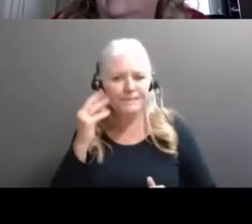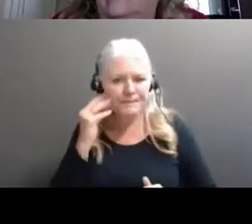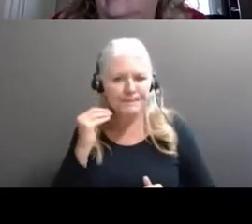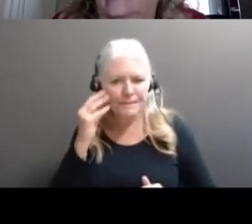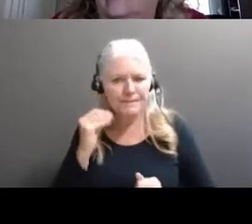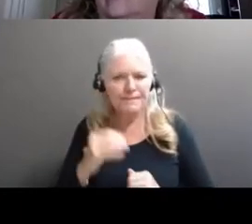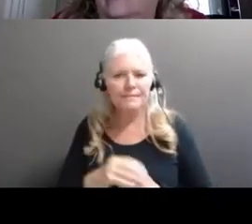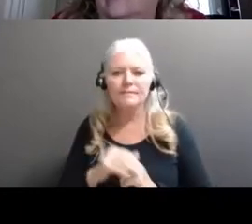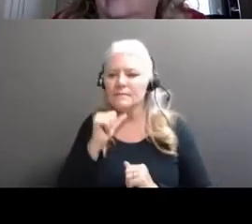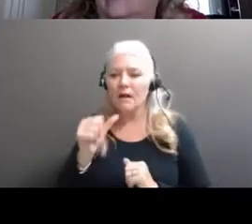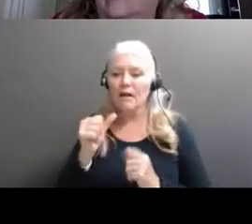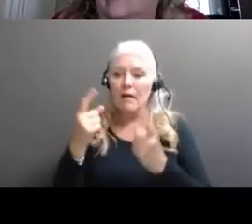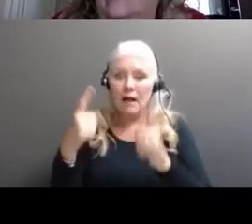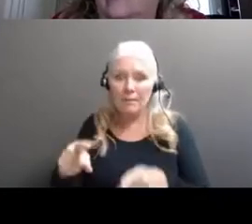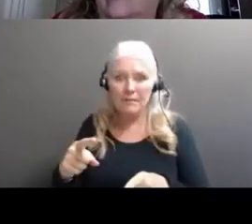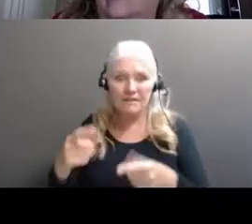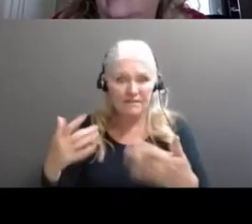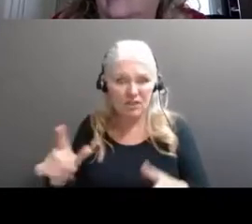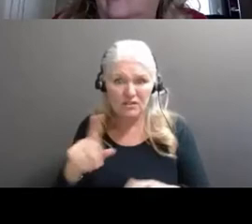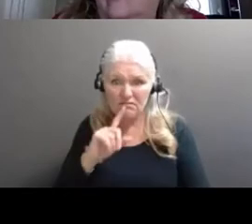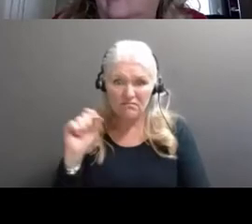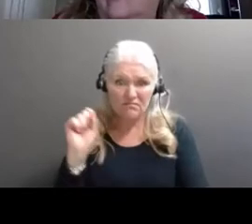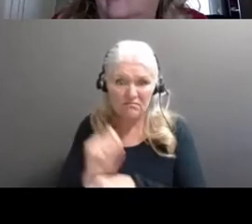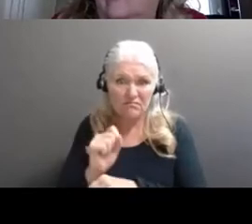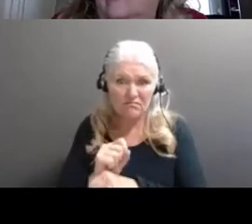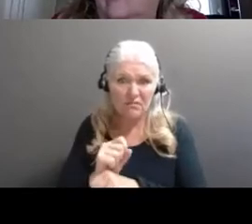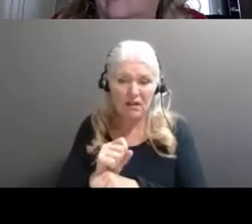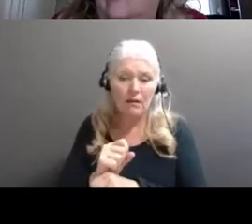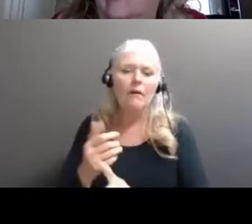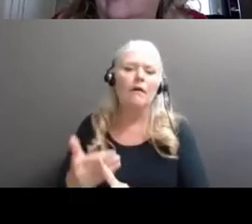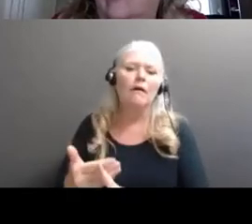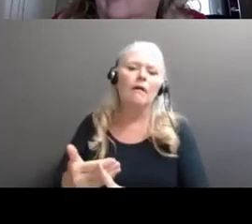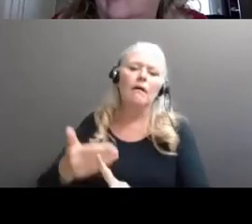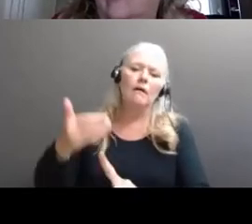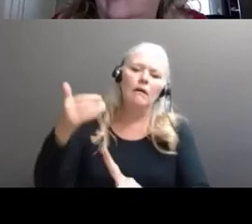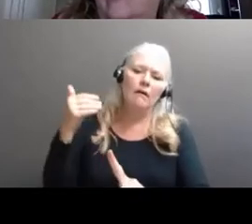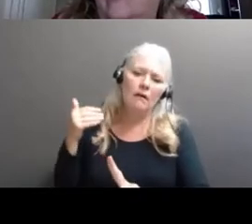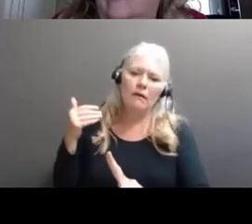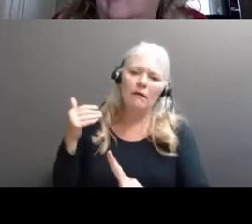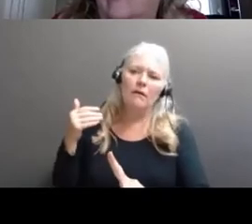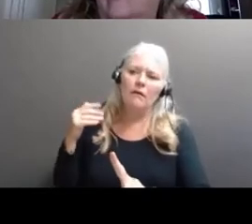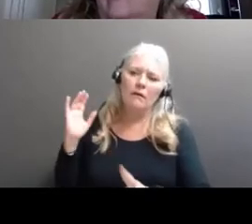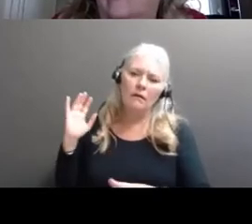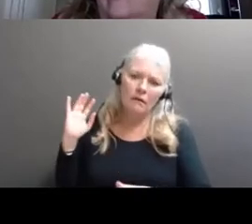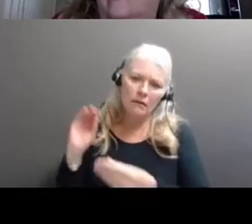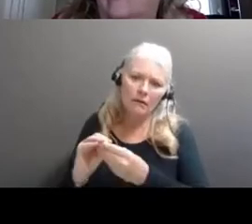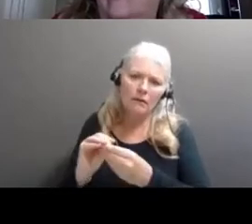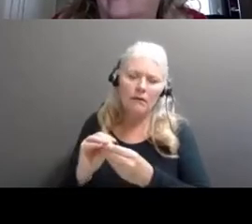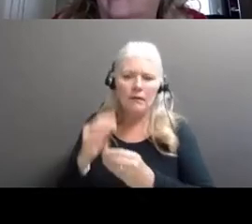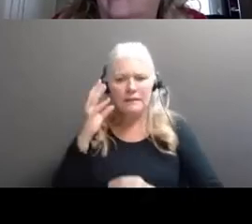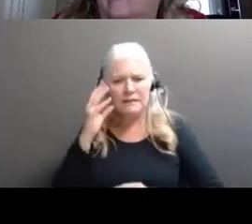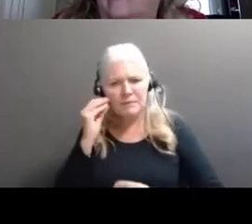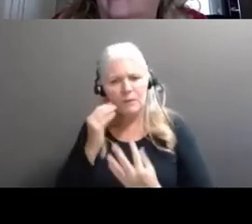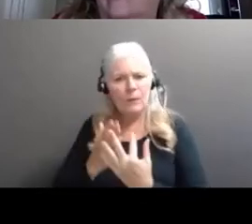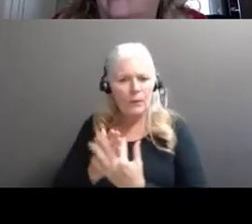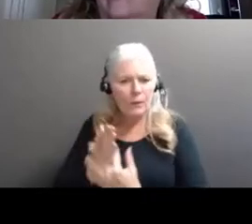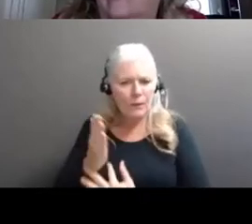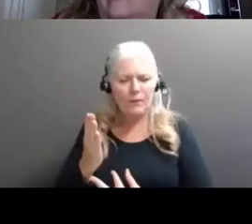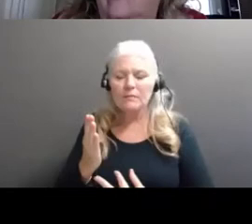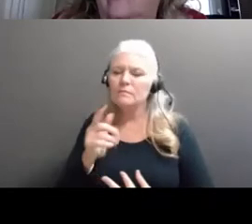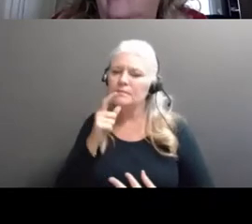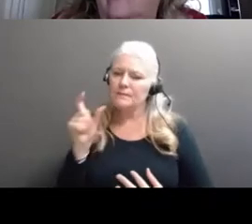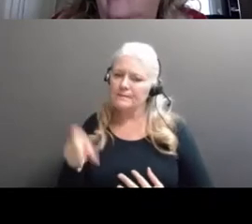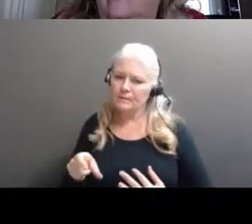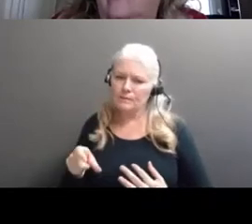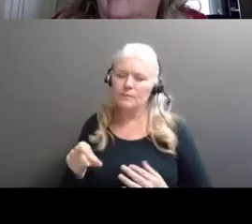backward-looking sort of painful aspects of the relationships as they've been, and can invite other people to be part of that solution finding